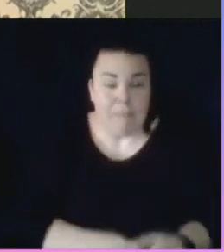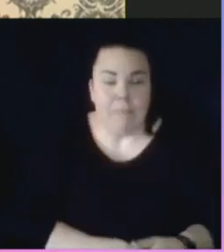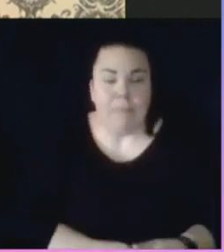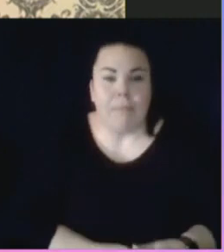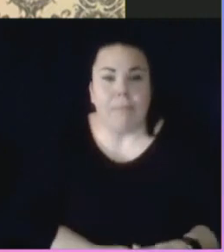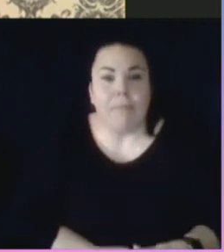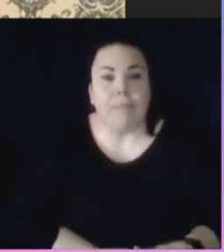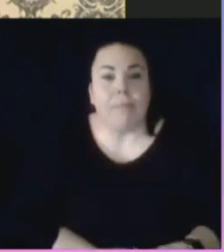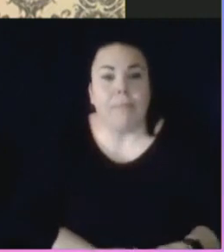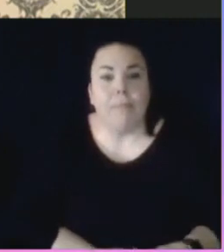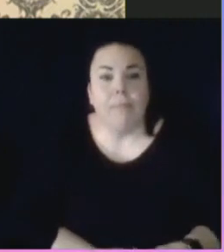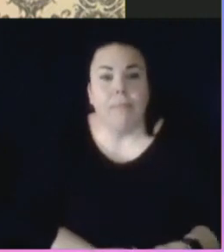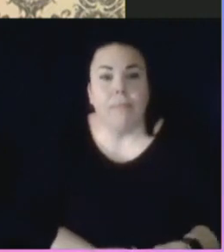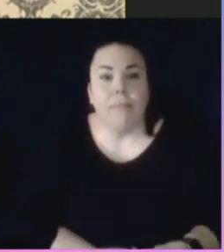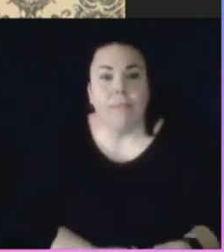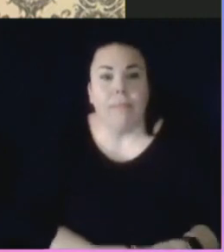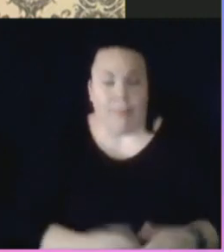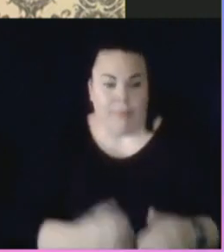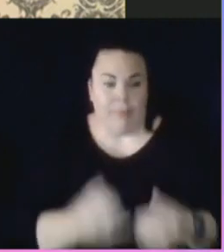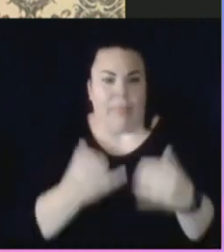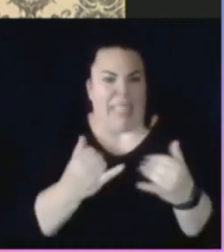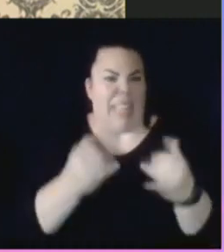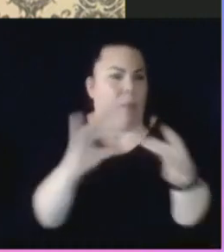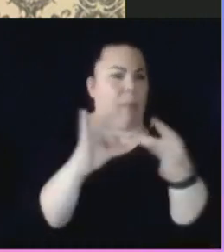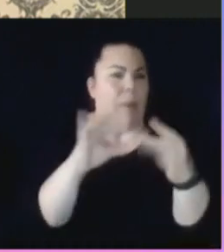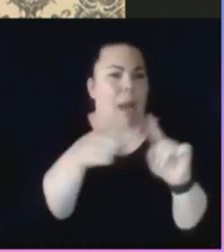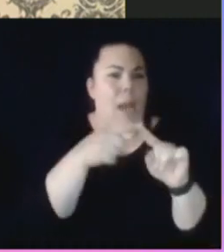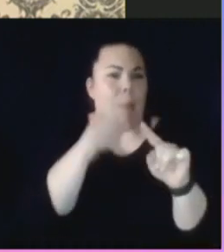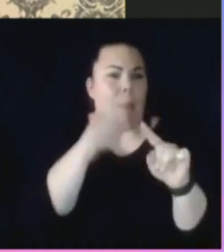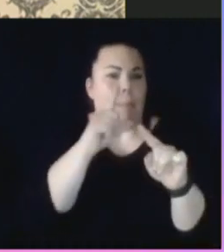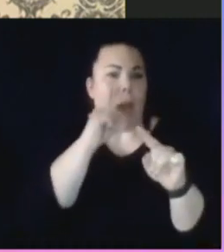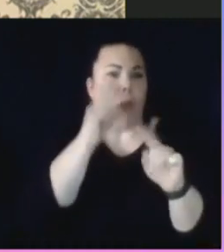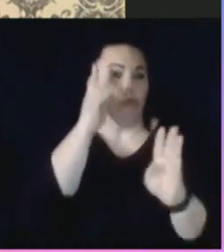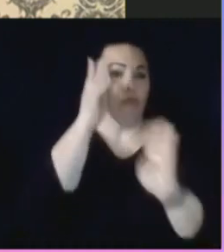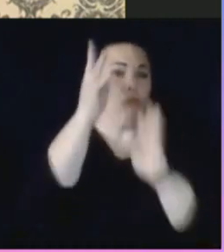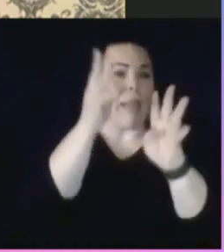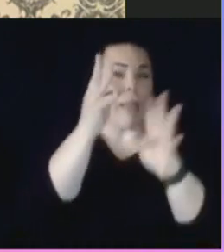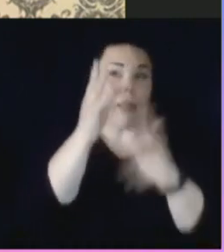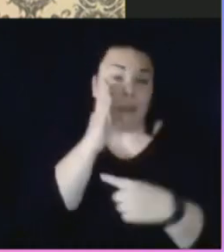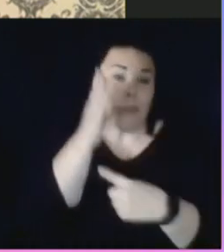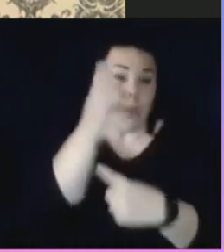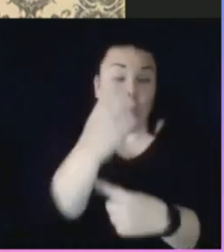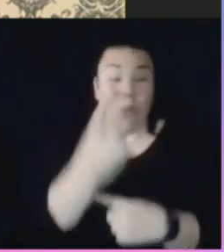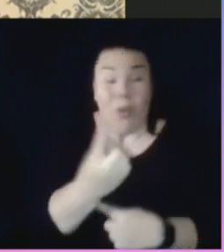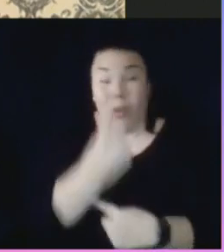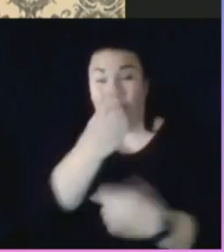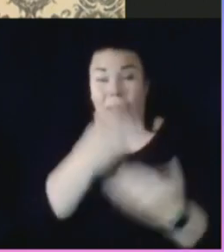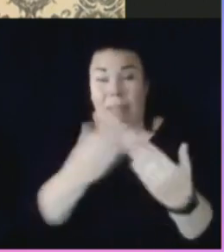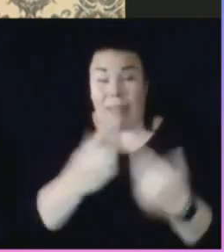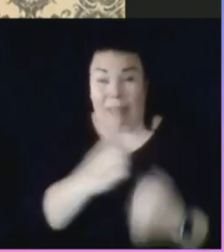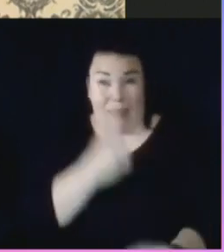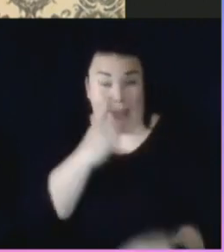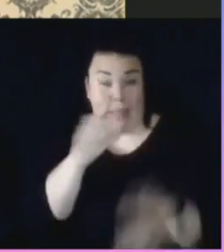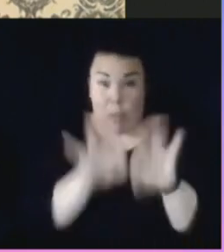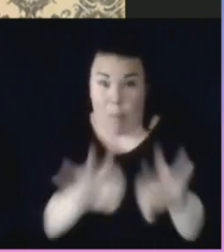Speaking of creating the futures, one of the things I think that is really essential and the points that we make in the film is how